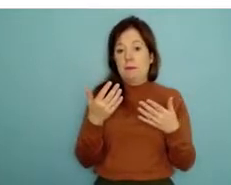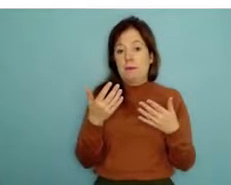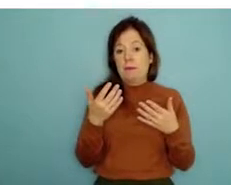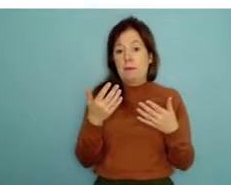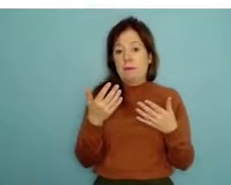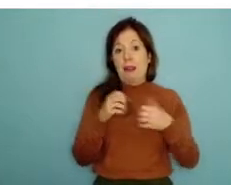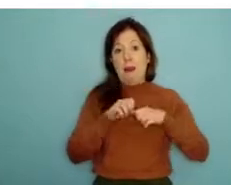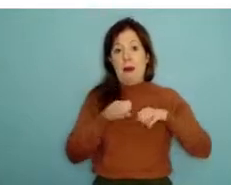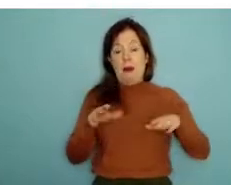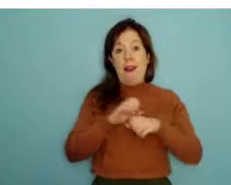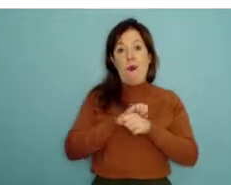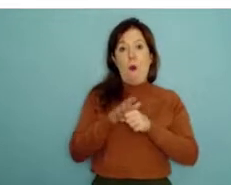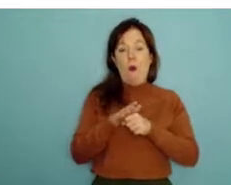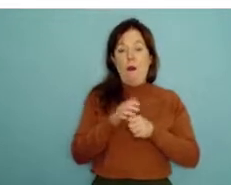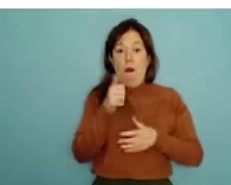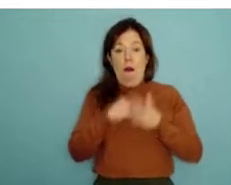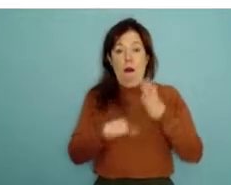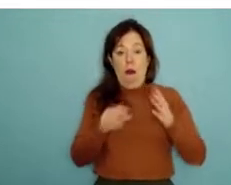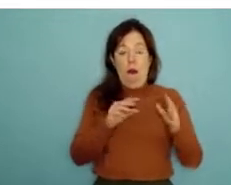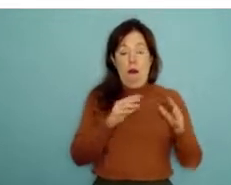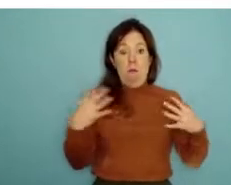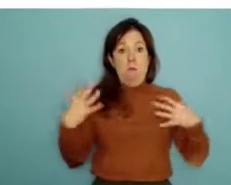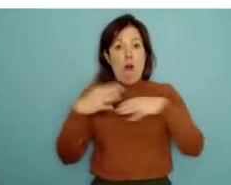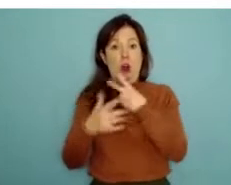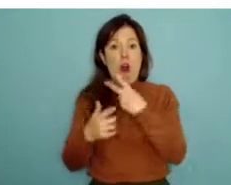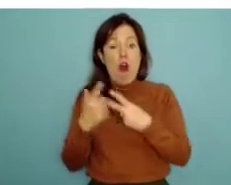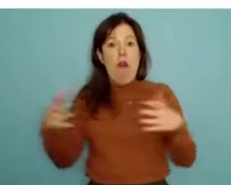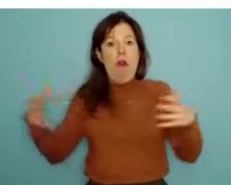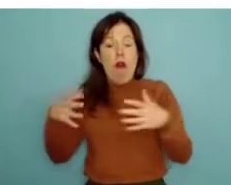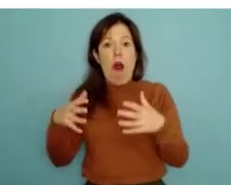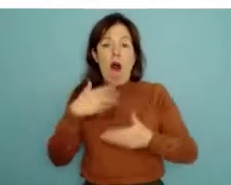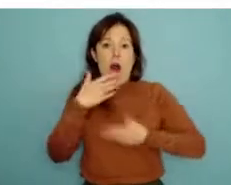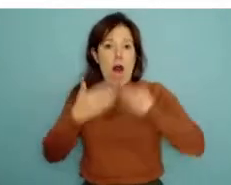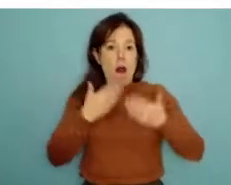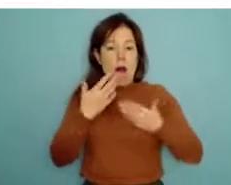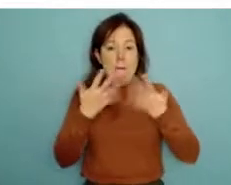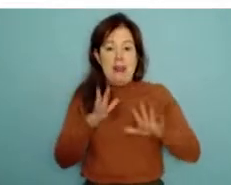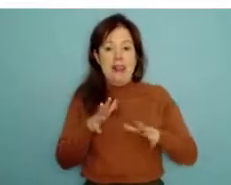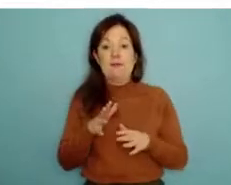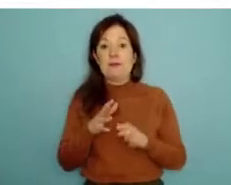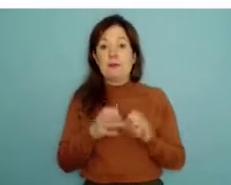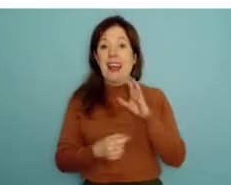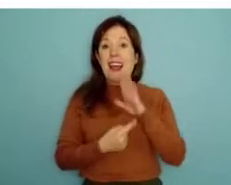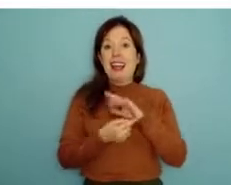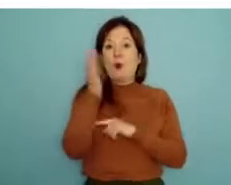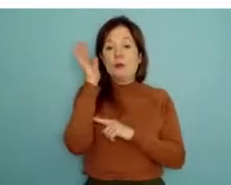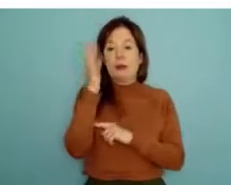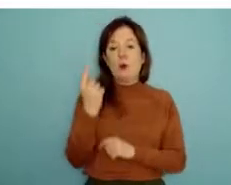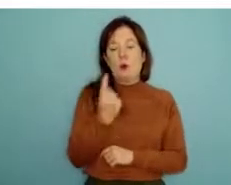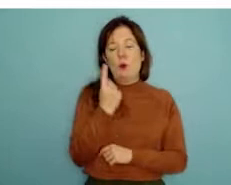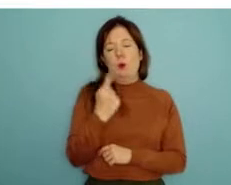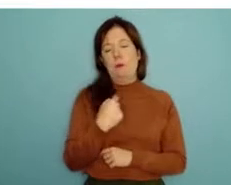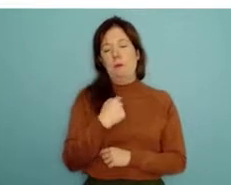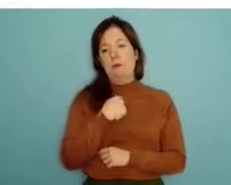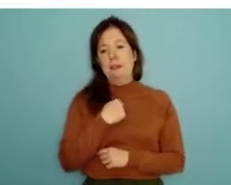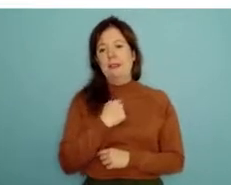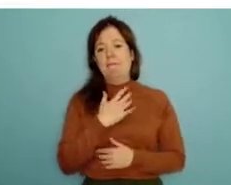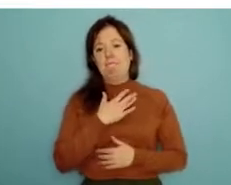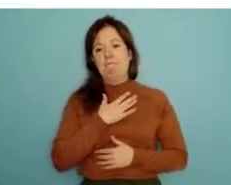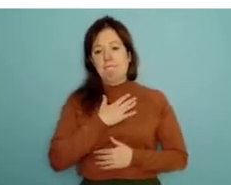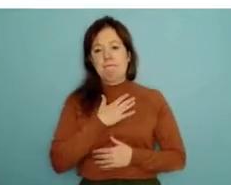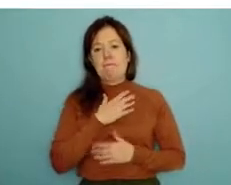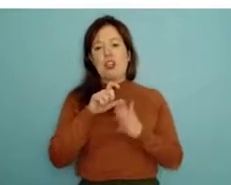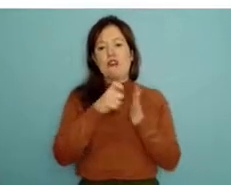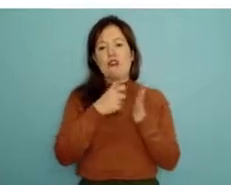pandemic. And not least, our keynote speaker. I'm very proud that we have got Dr. Lisa